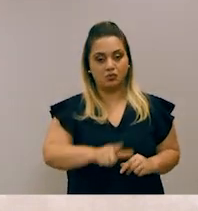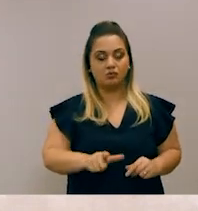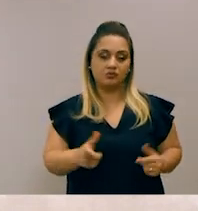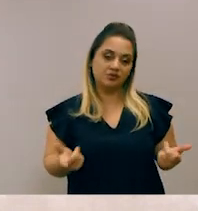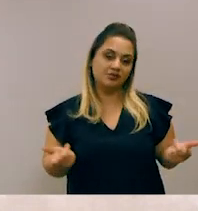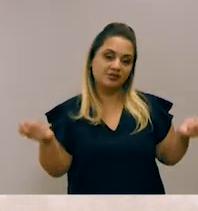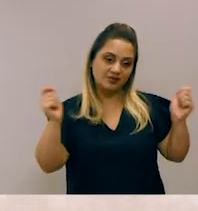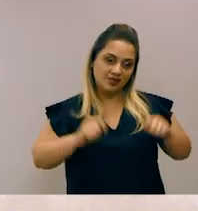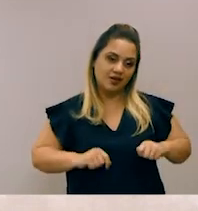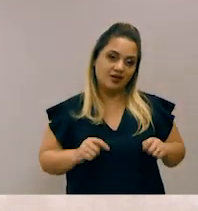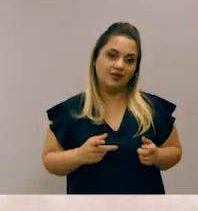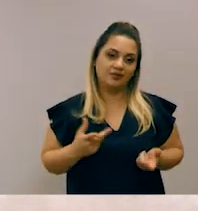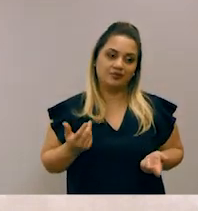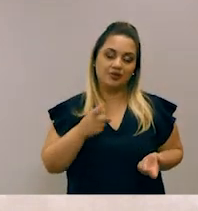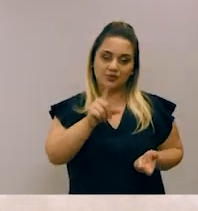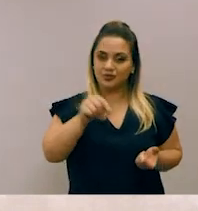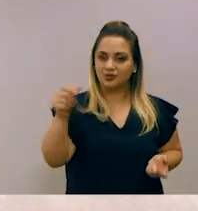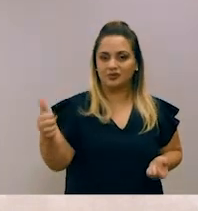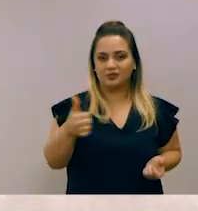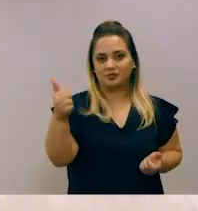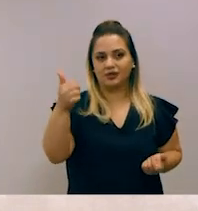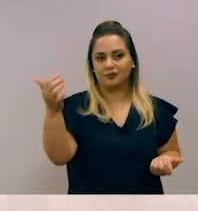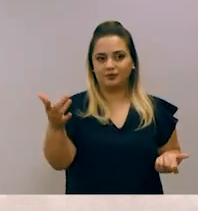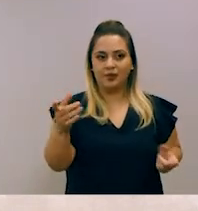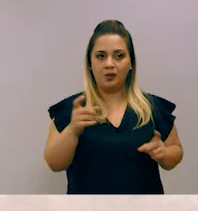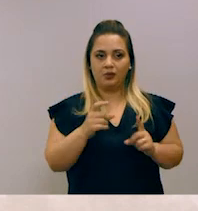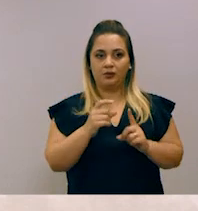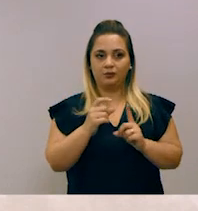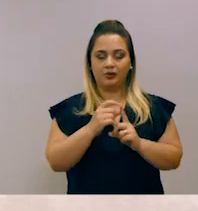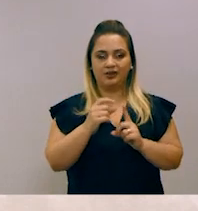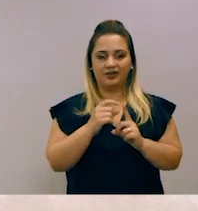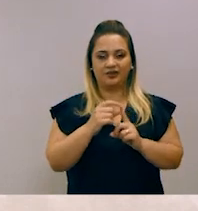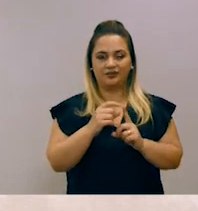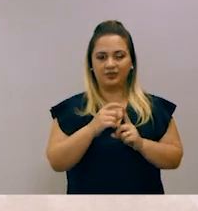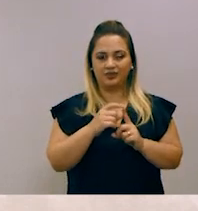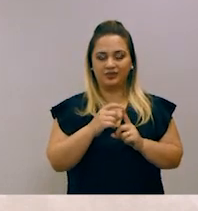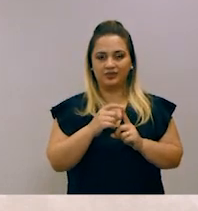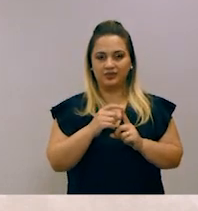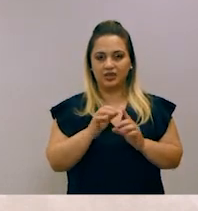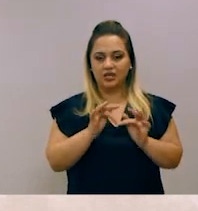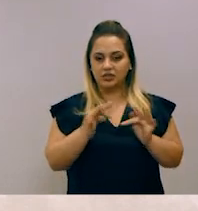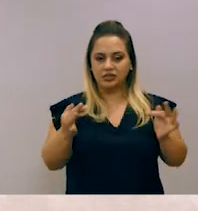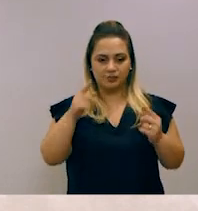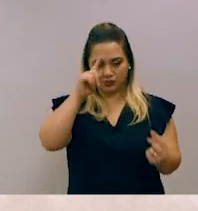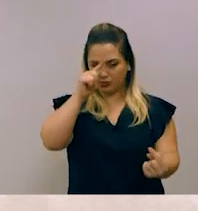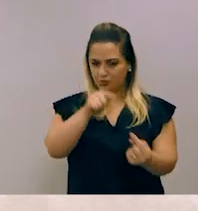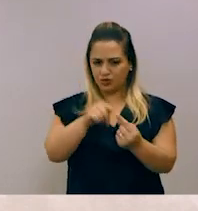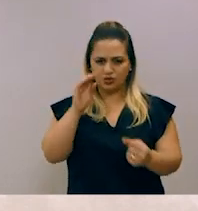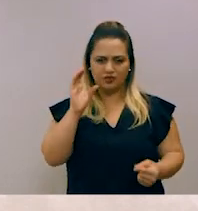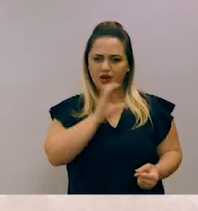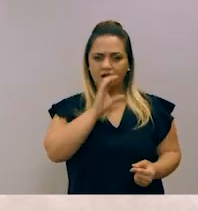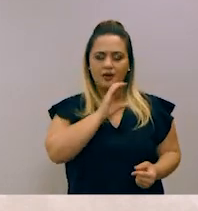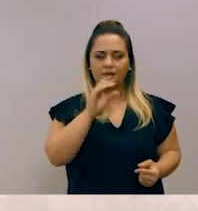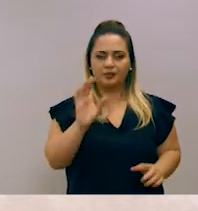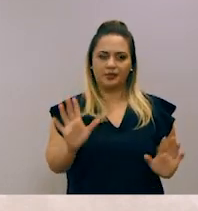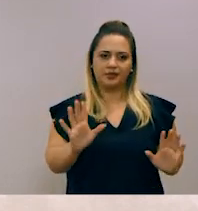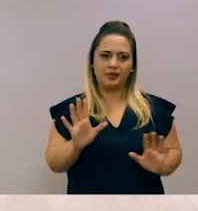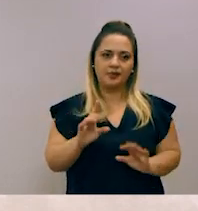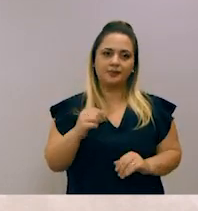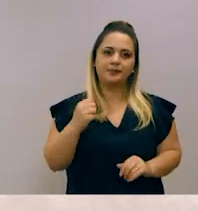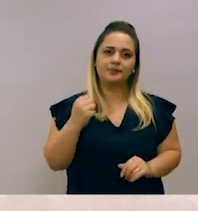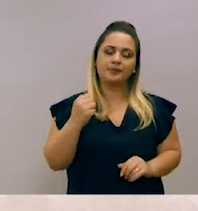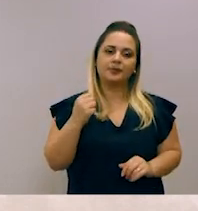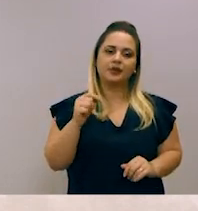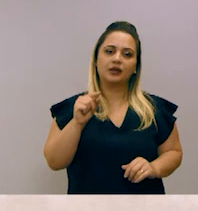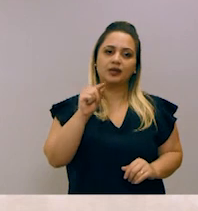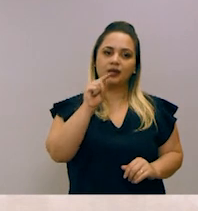what I consider, of course, without the stop words, unnecessary words, connected words. If